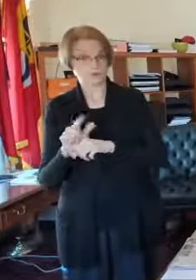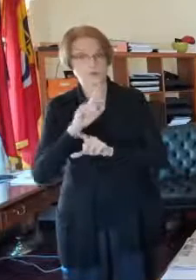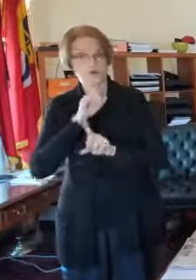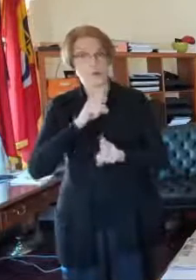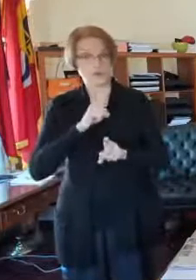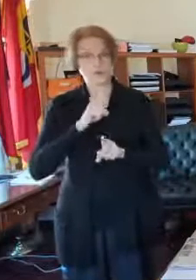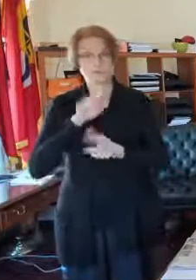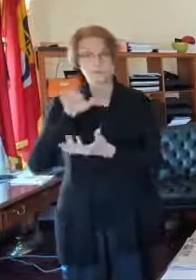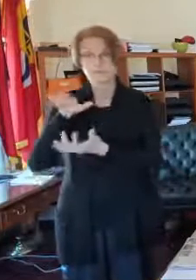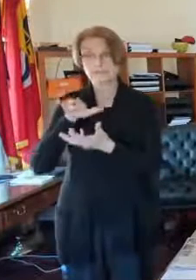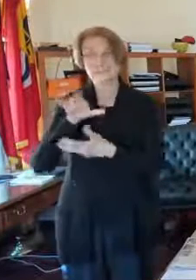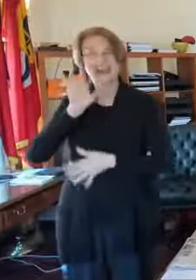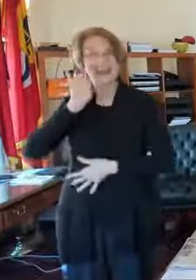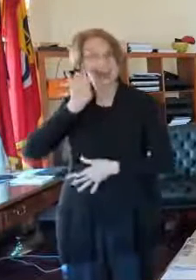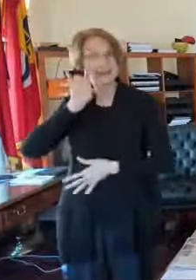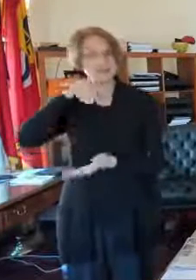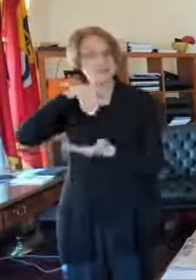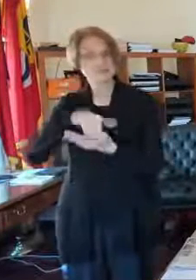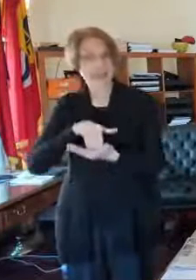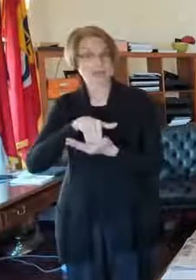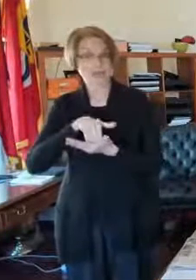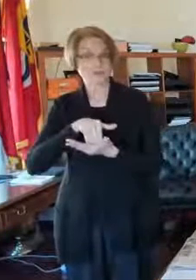and received 8,000